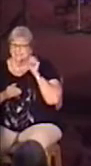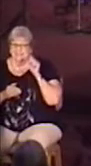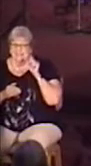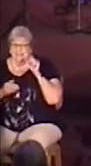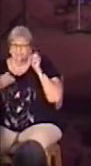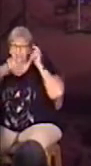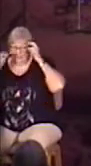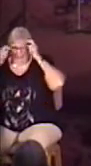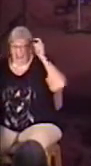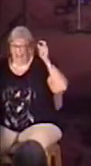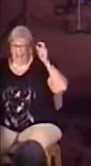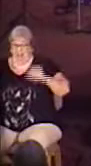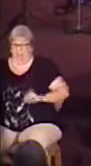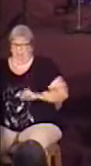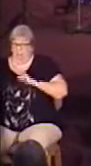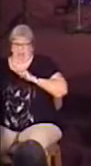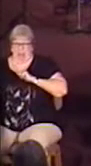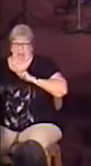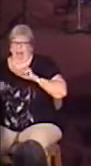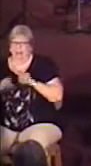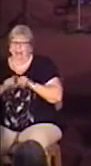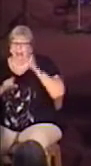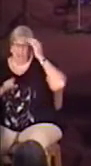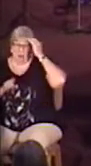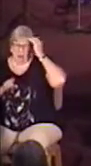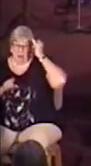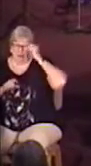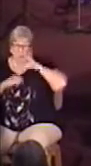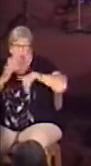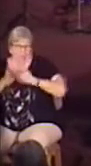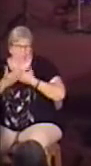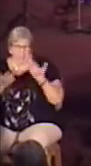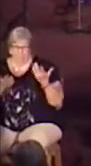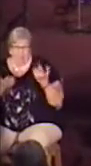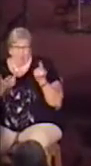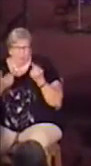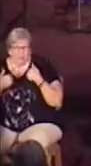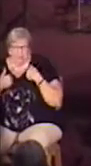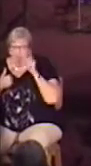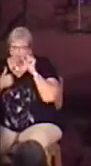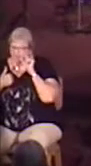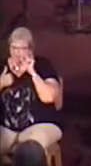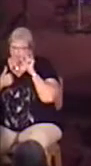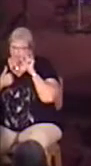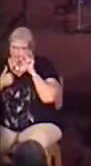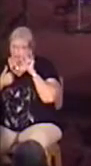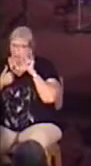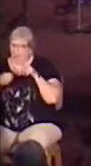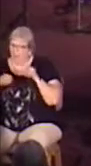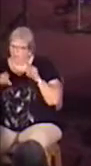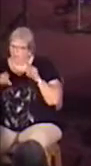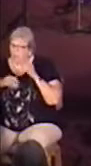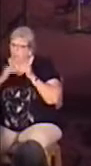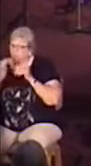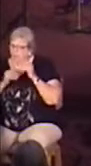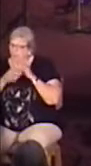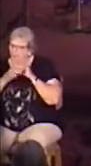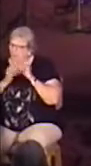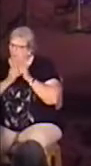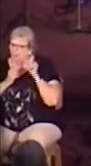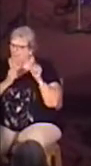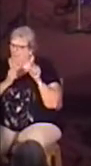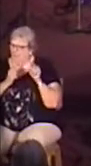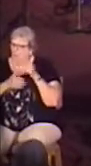and proud and a know-it-all. I mean, I've only got a small window in order to build this relationship with him. And so what's more